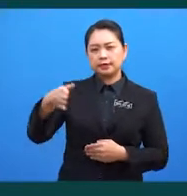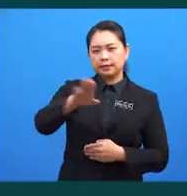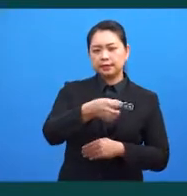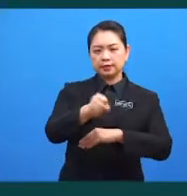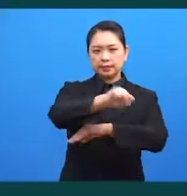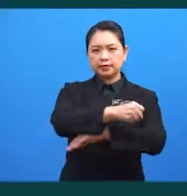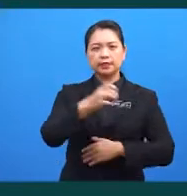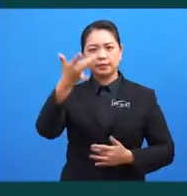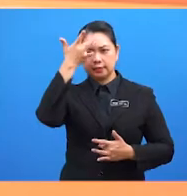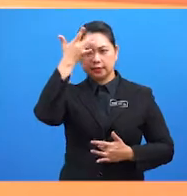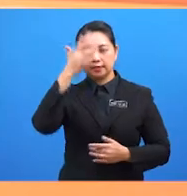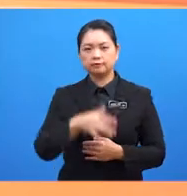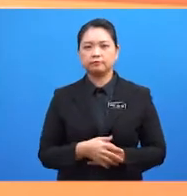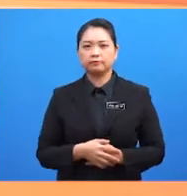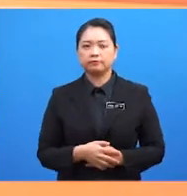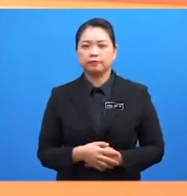the desert.